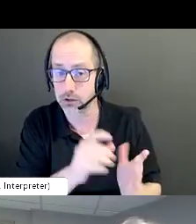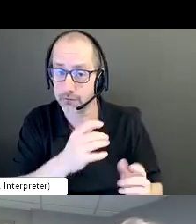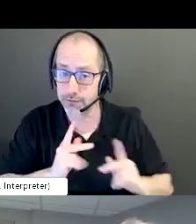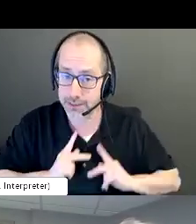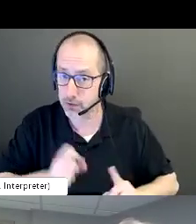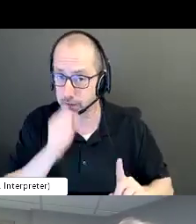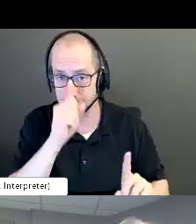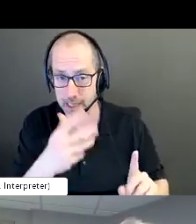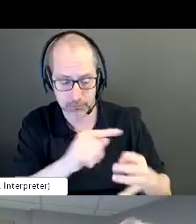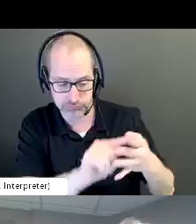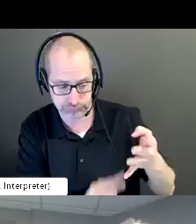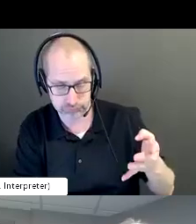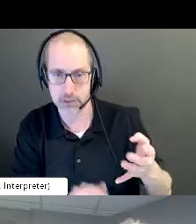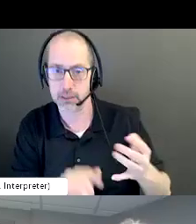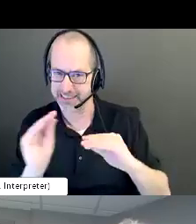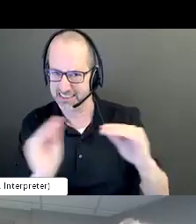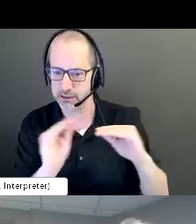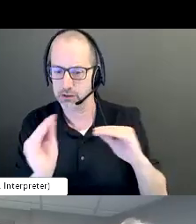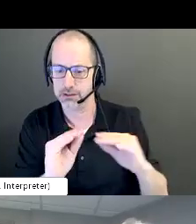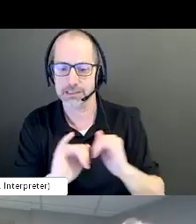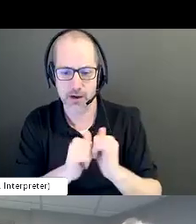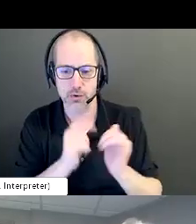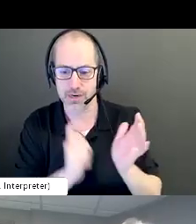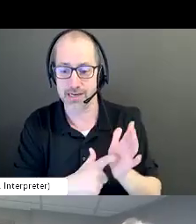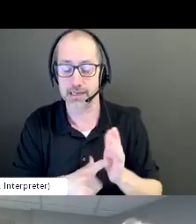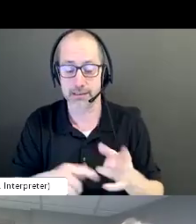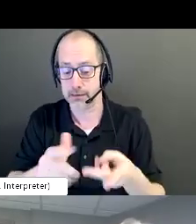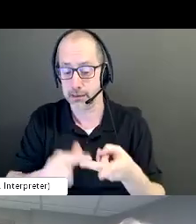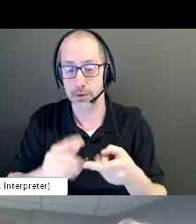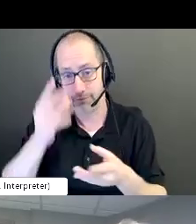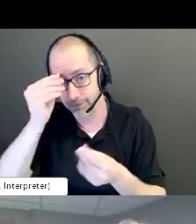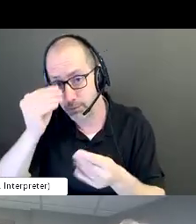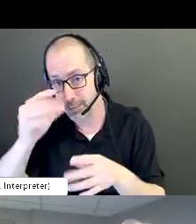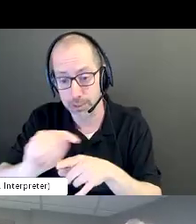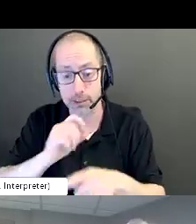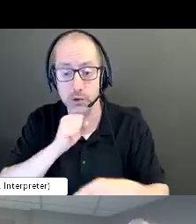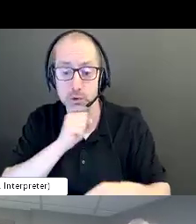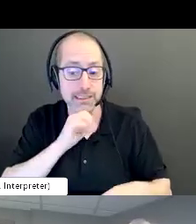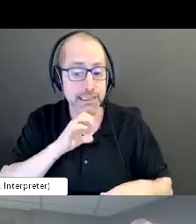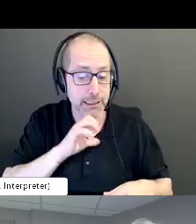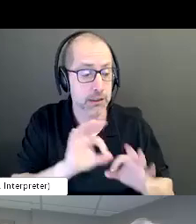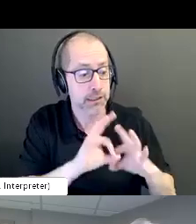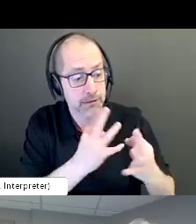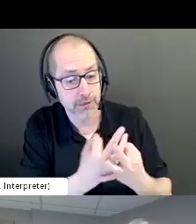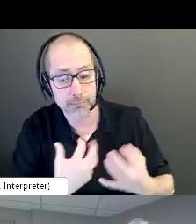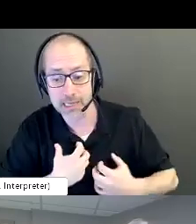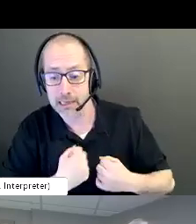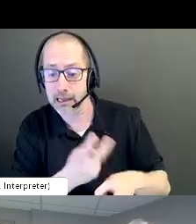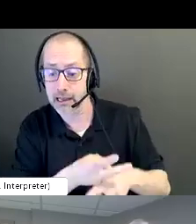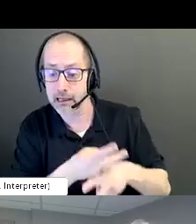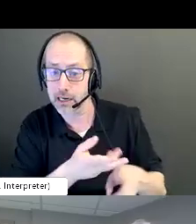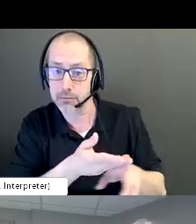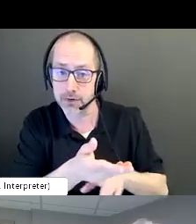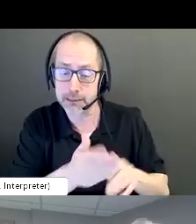gamut. And training, we offer information and training sessions to seniors, families, healthcare professionals, community